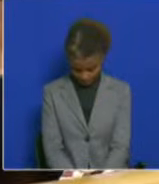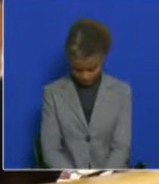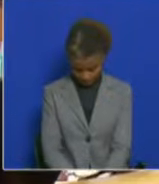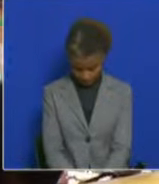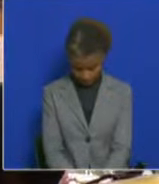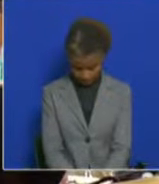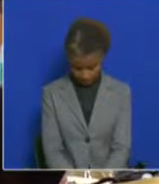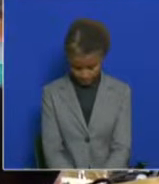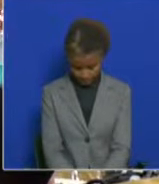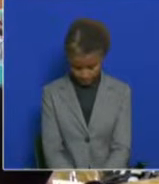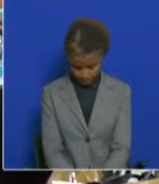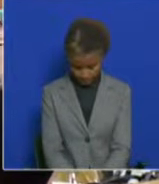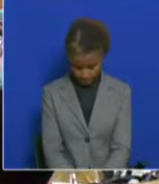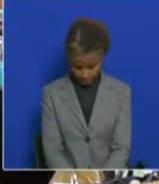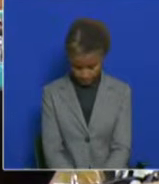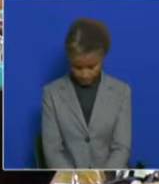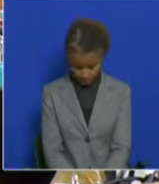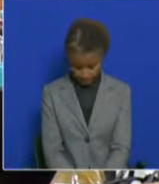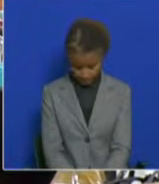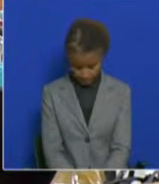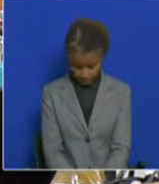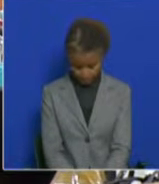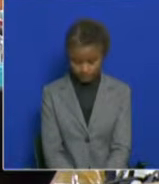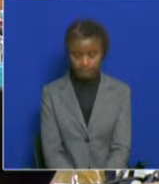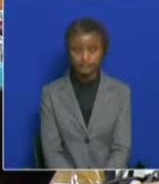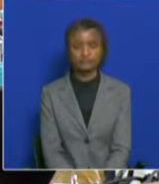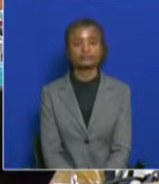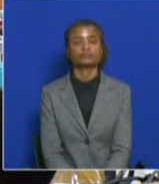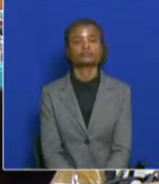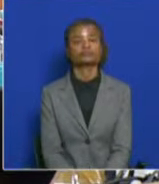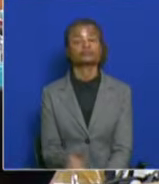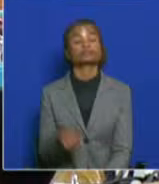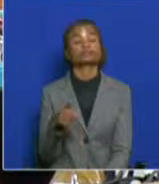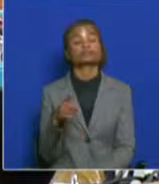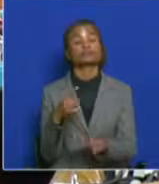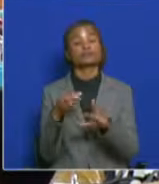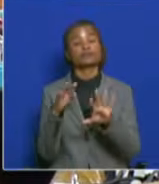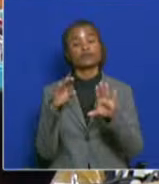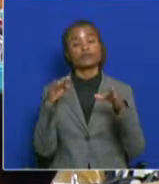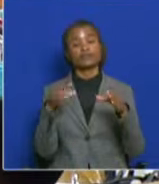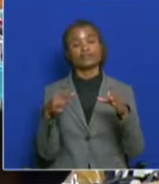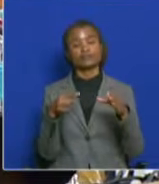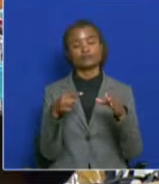Chair, we were dealing with the Siberia contract, and